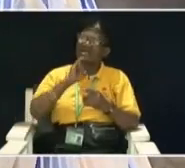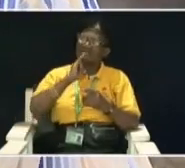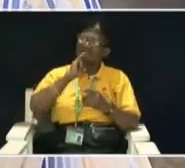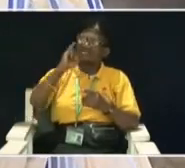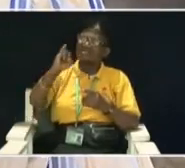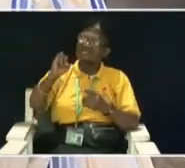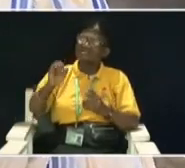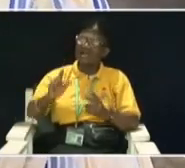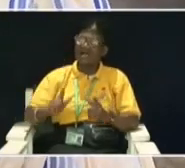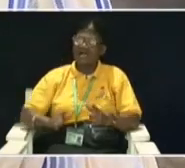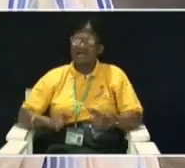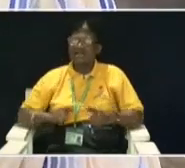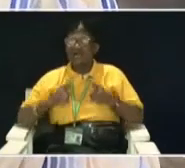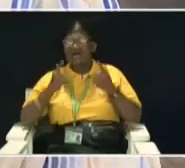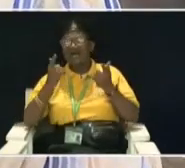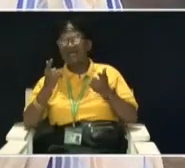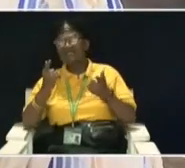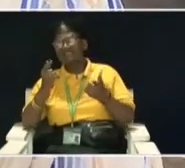forever he's